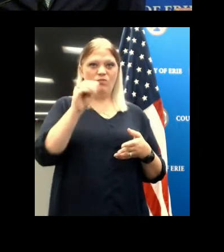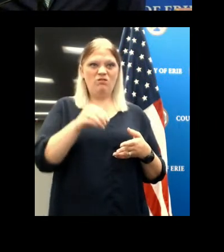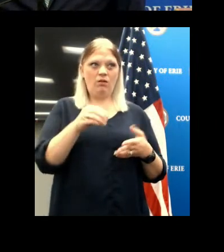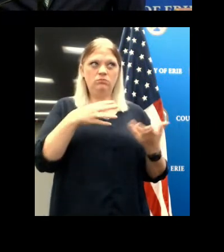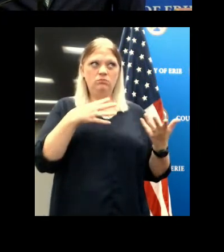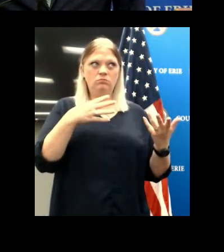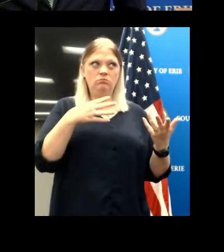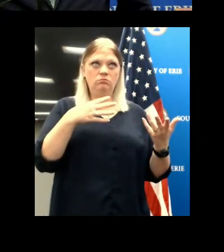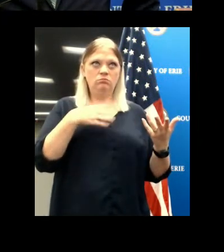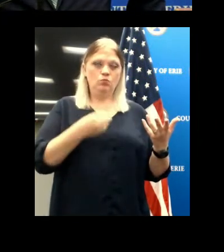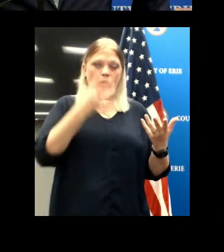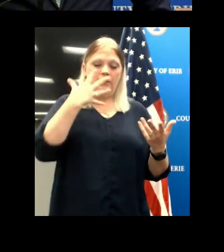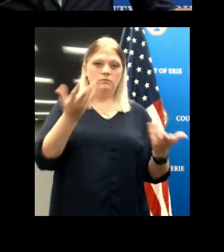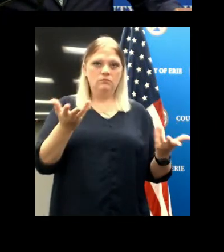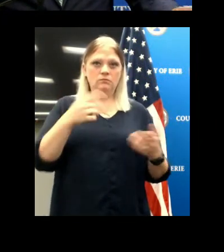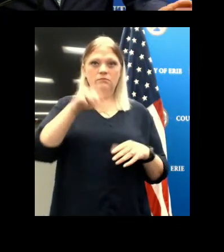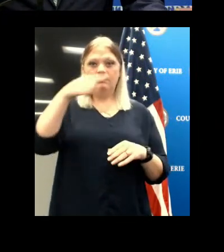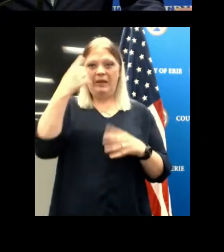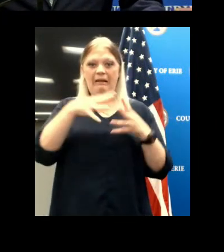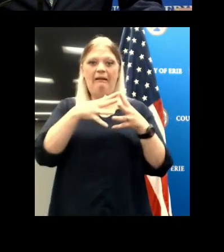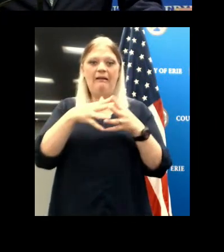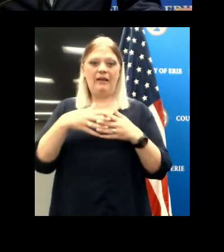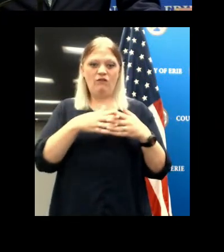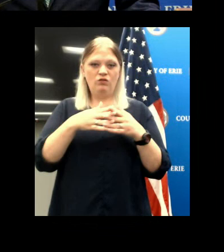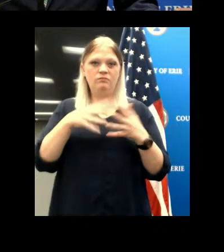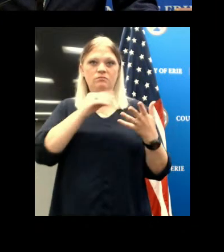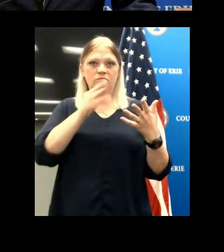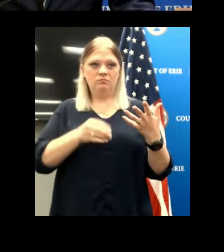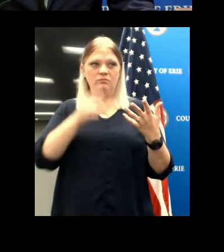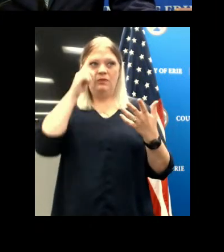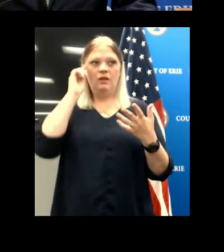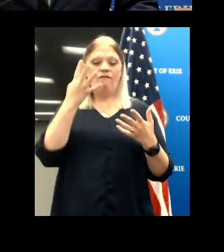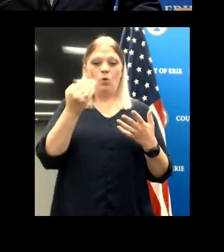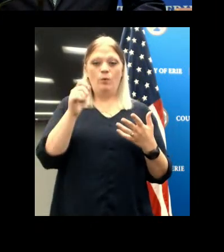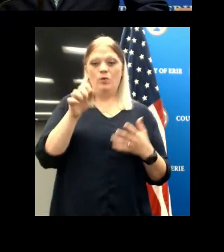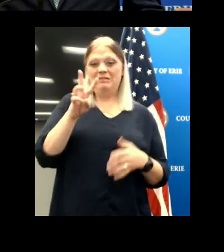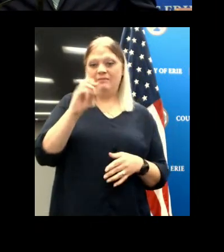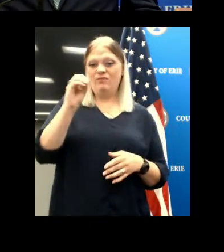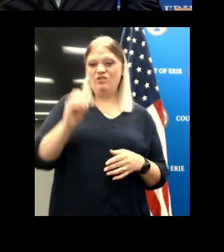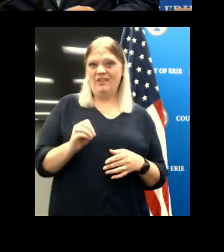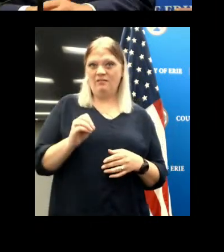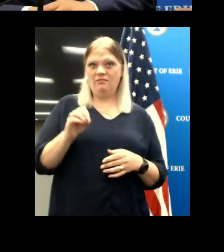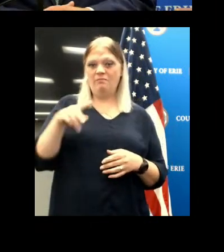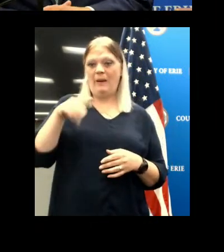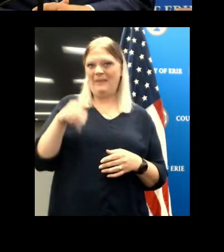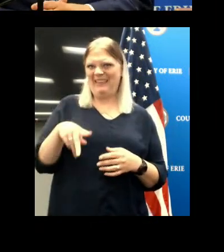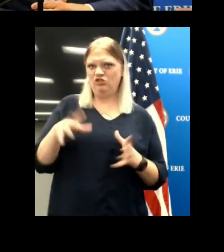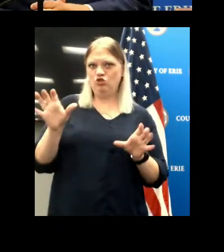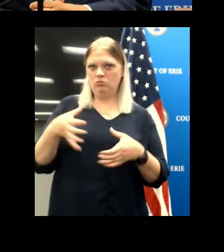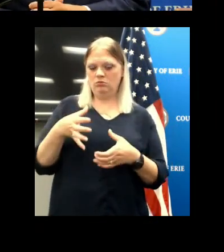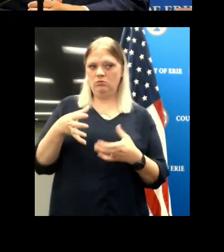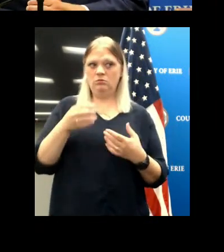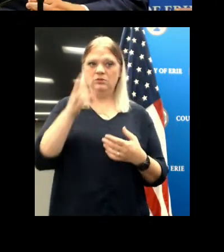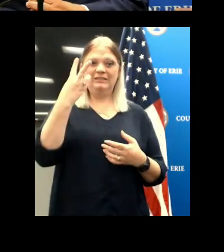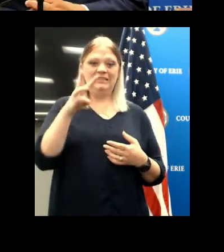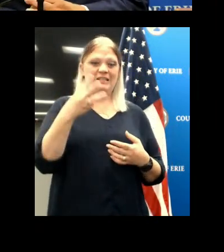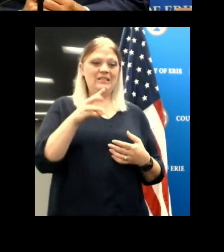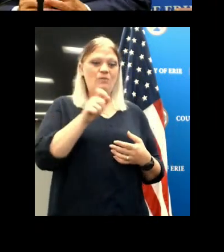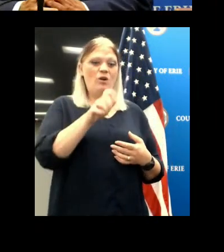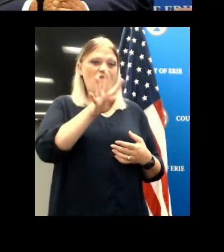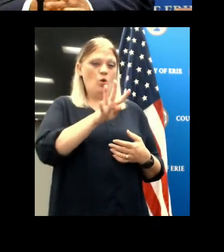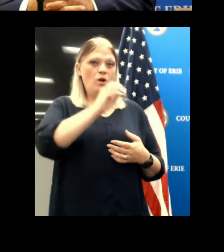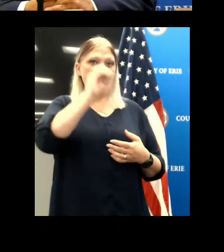whites. Blacks, African Americans make up 14.6% of the population in Erie County, and they made up